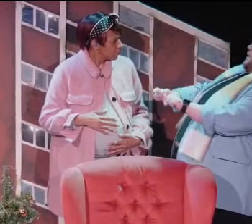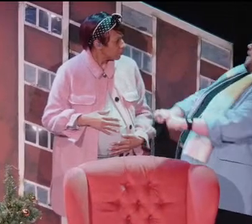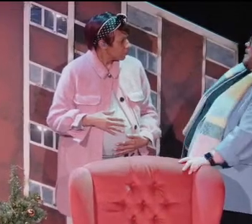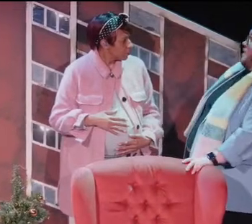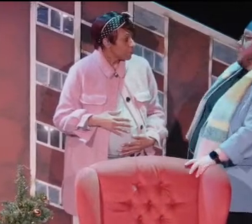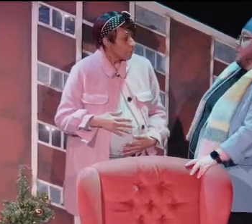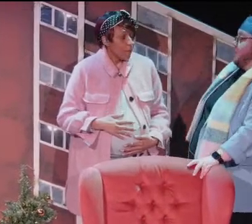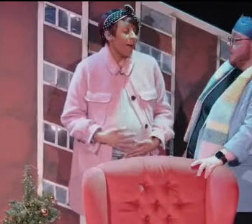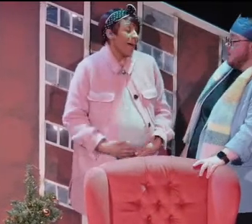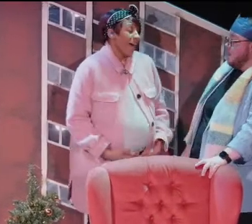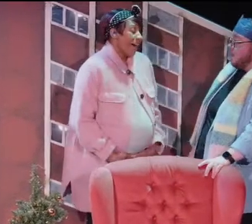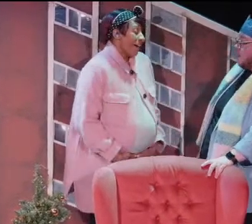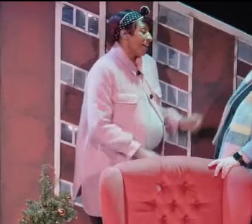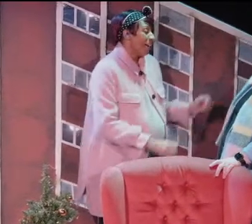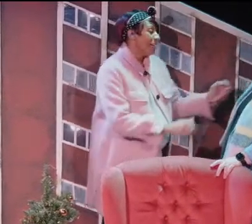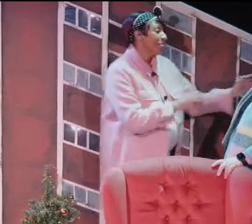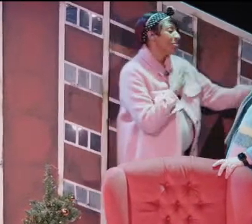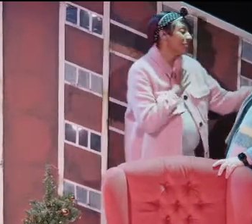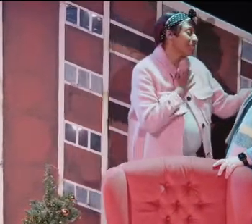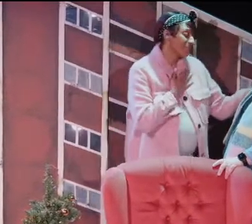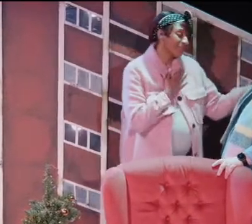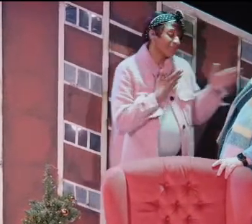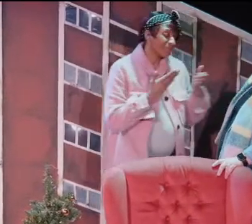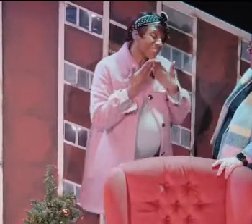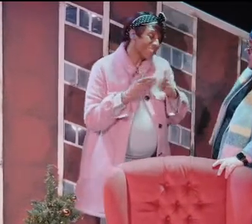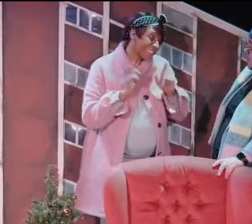Let me this. Give us the phone. What are they saying?